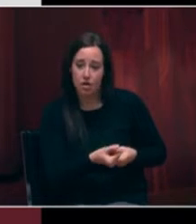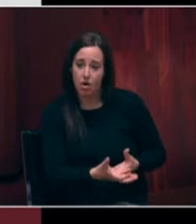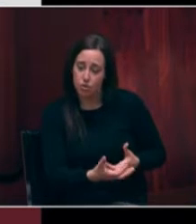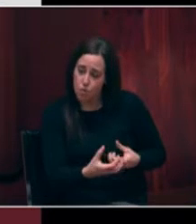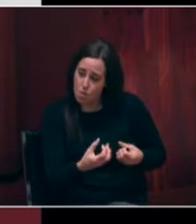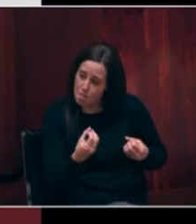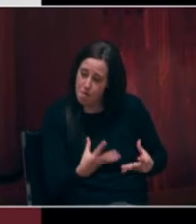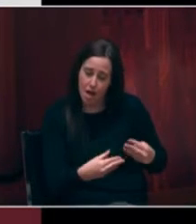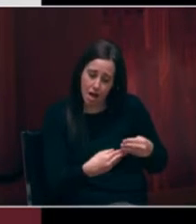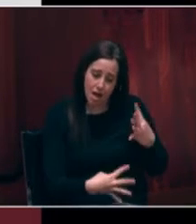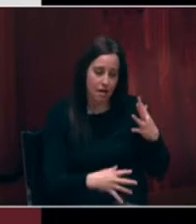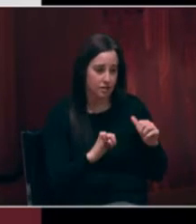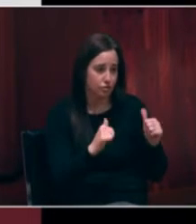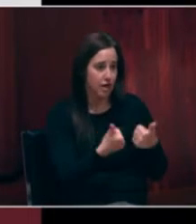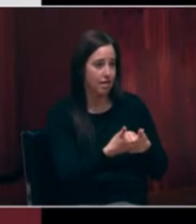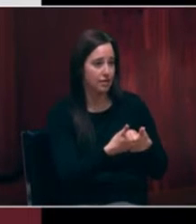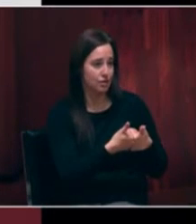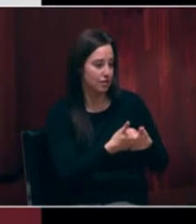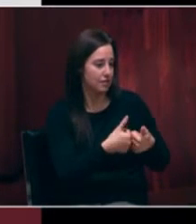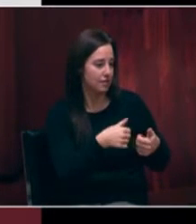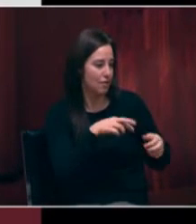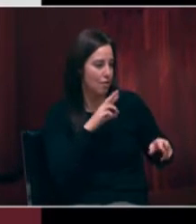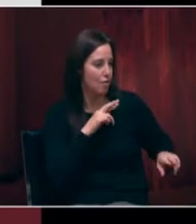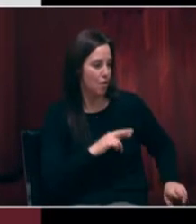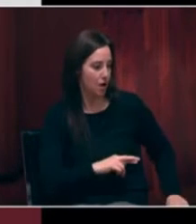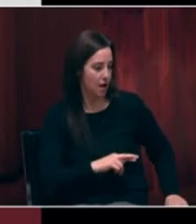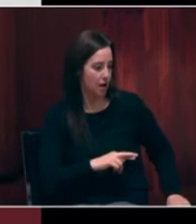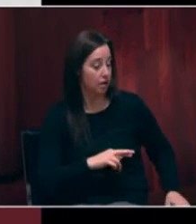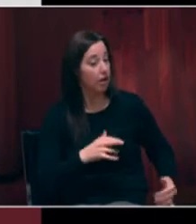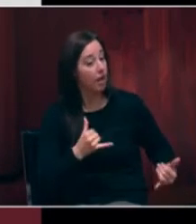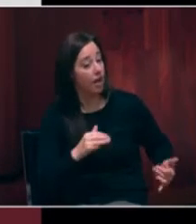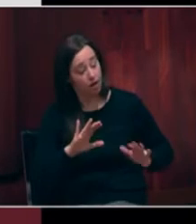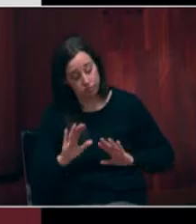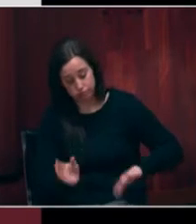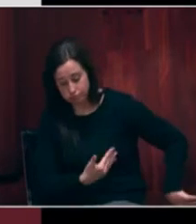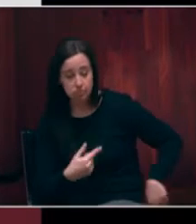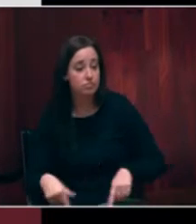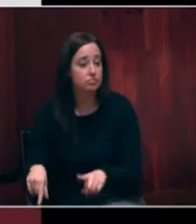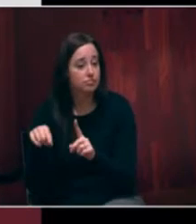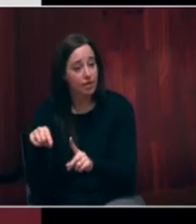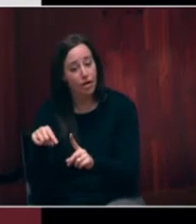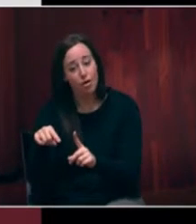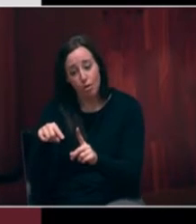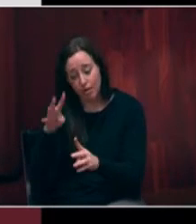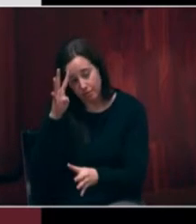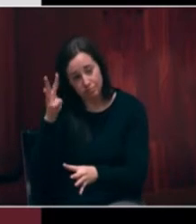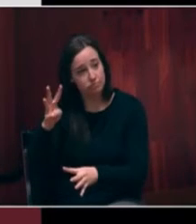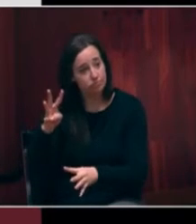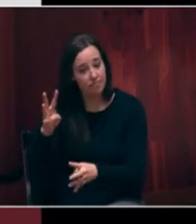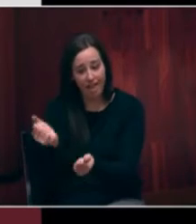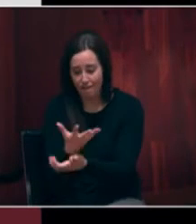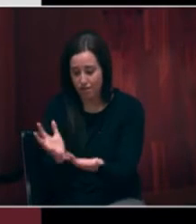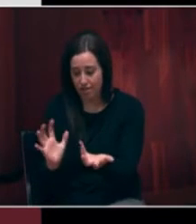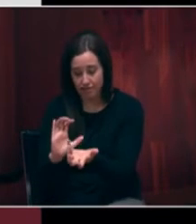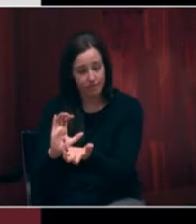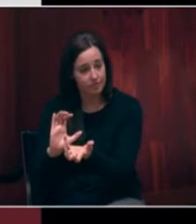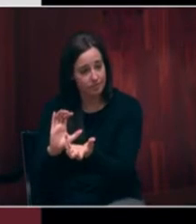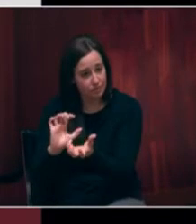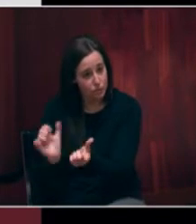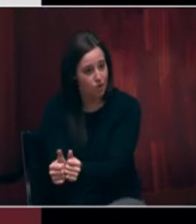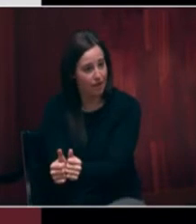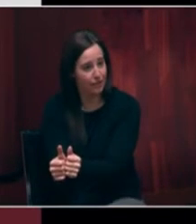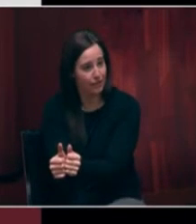challenges for us with the reporting. So we have now built a curriculum that contains all those items together. And when someone